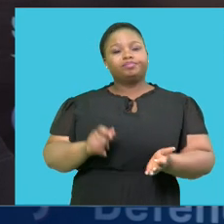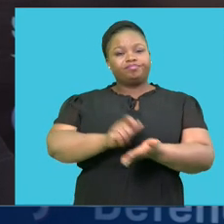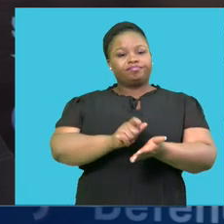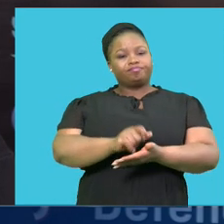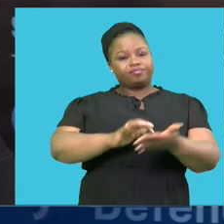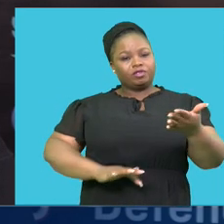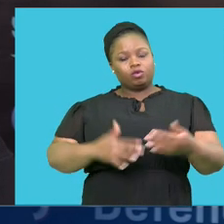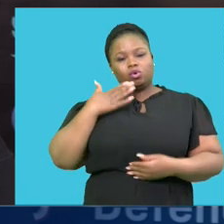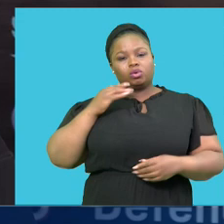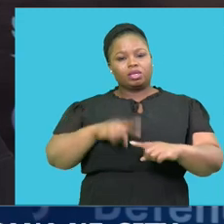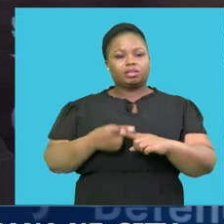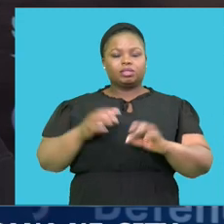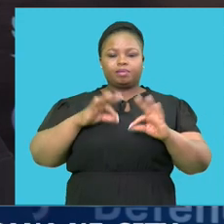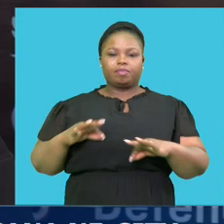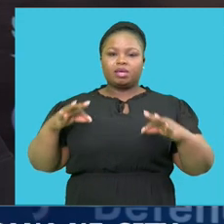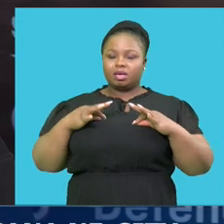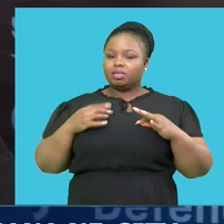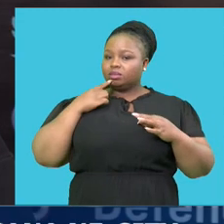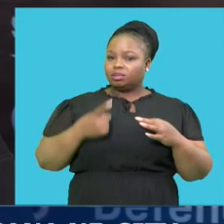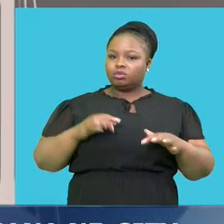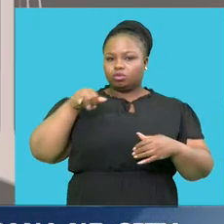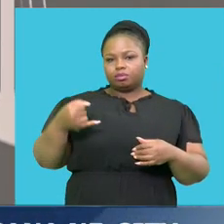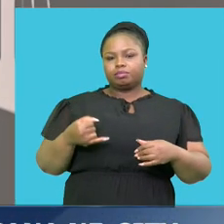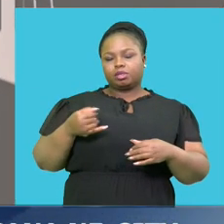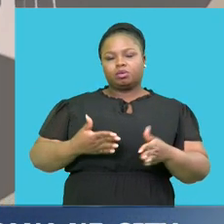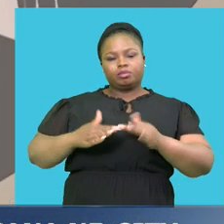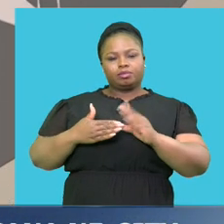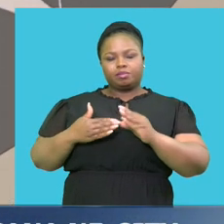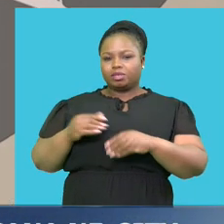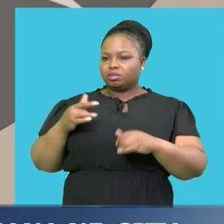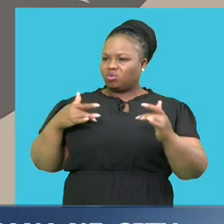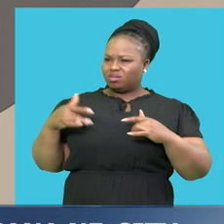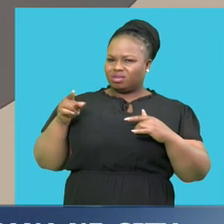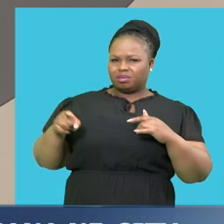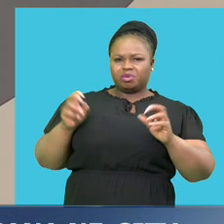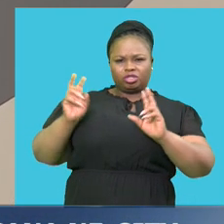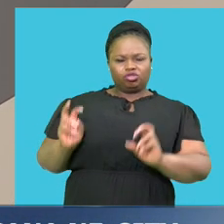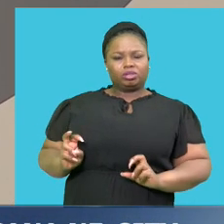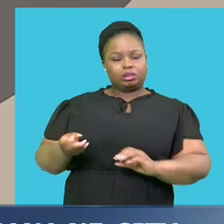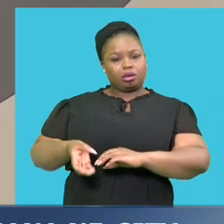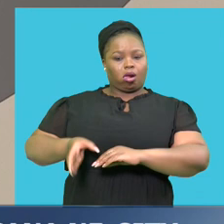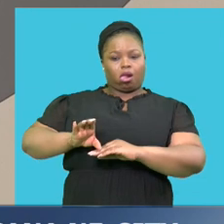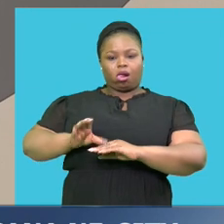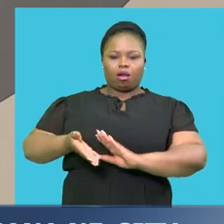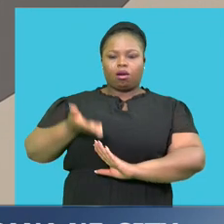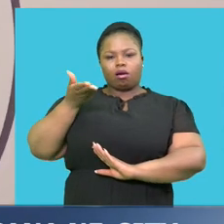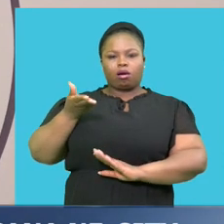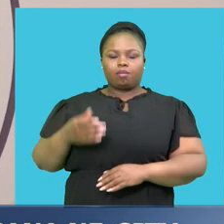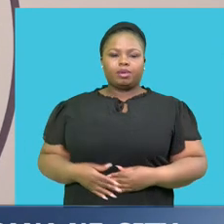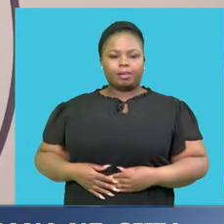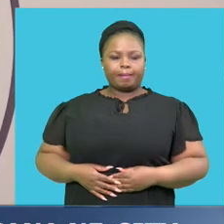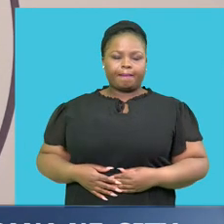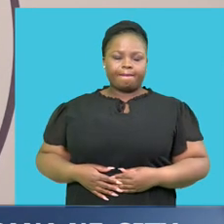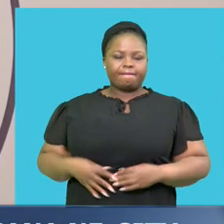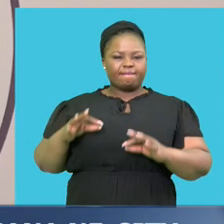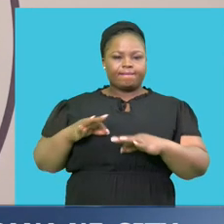executive mayor, laboring Johannesburg residents who raised their concerns about the electricity surcharge as stooges. The